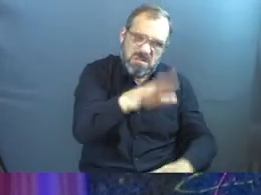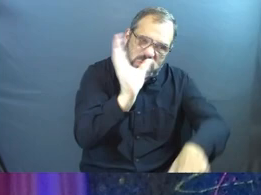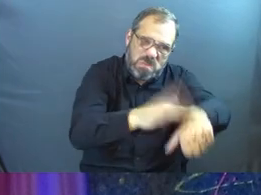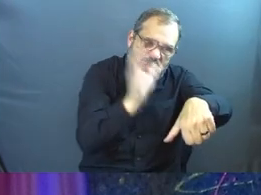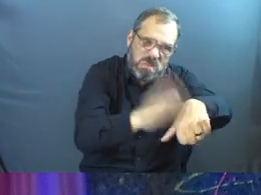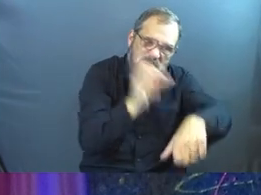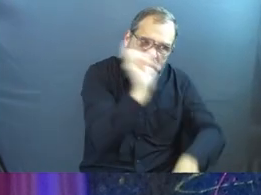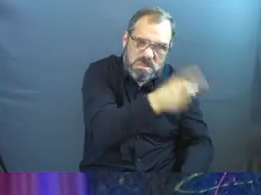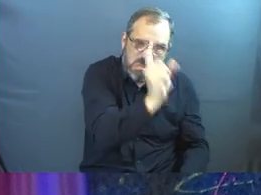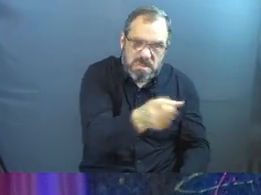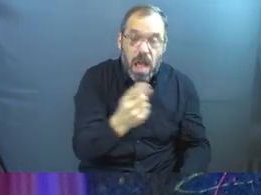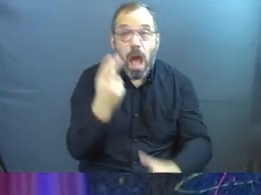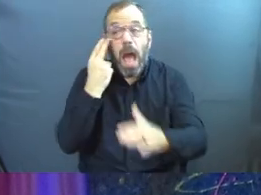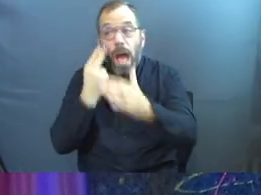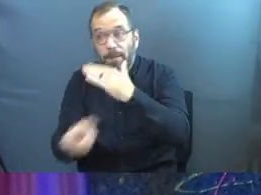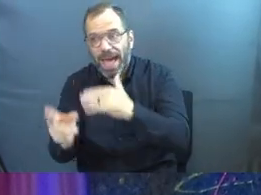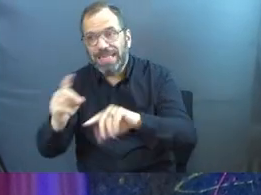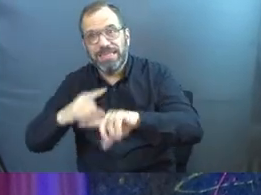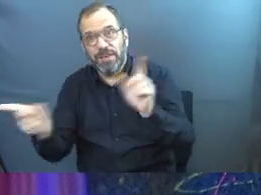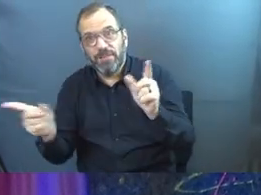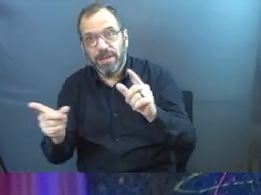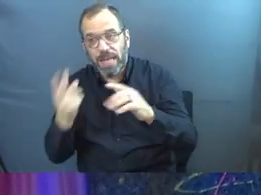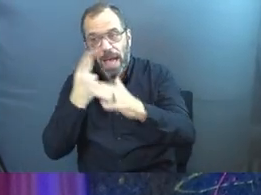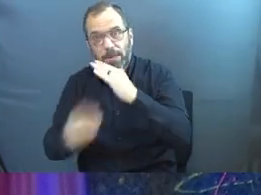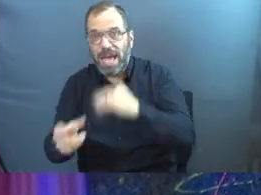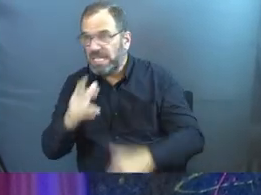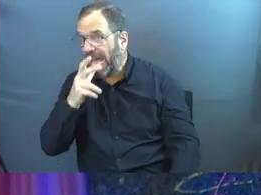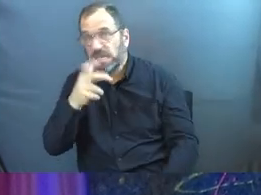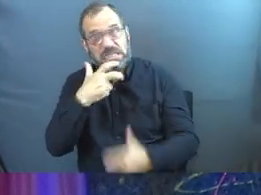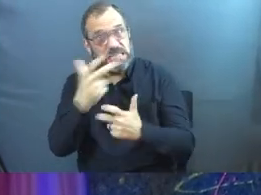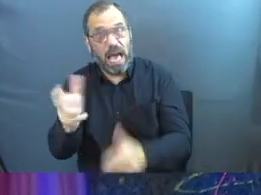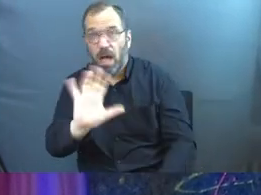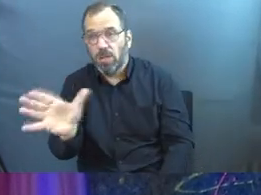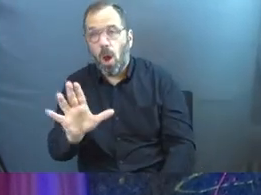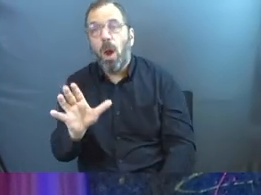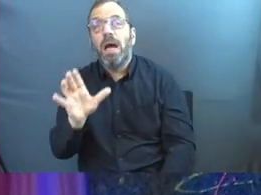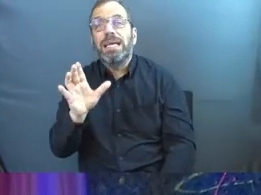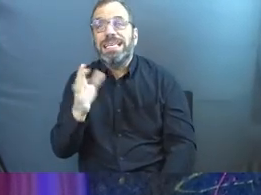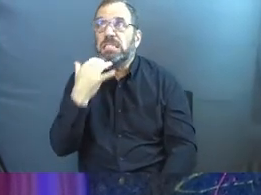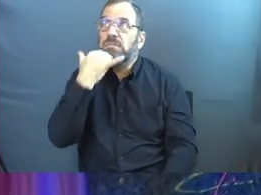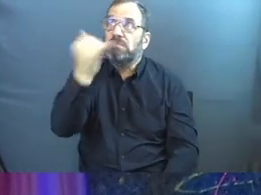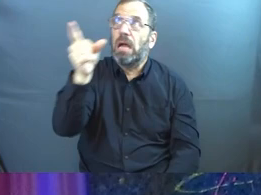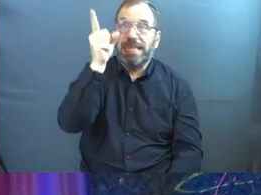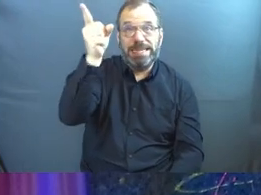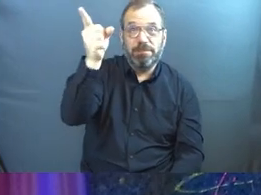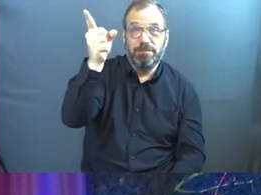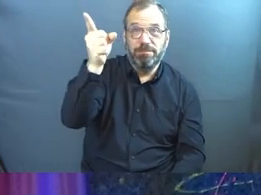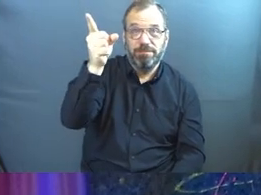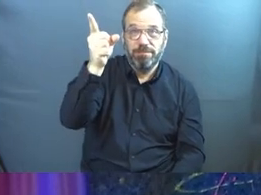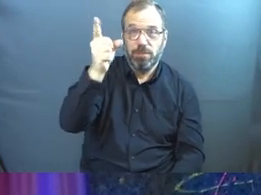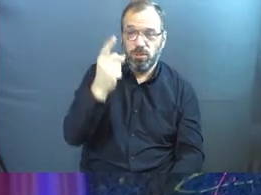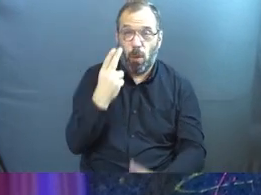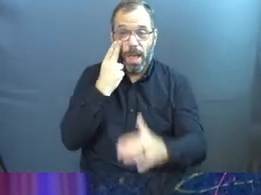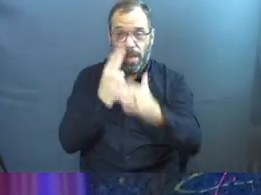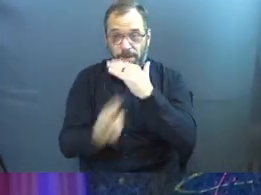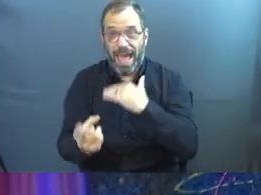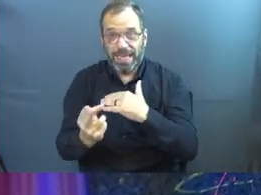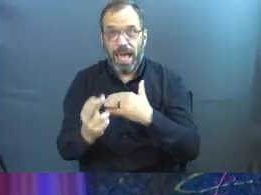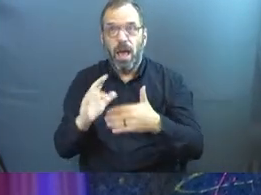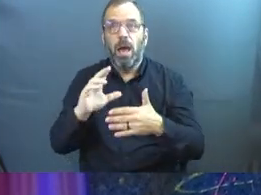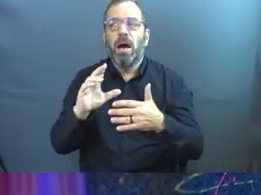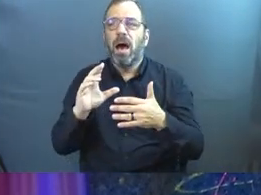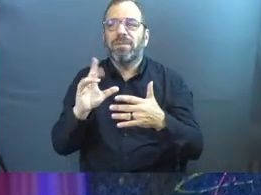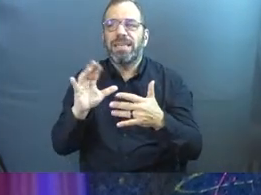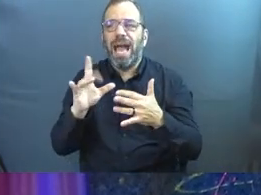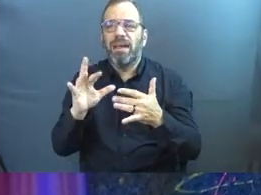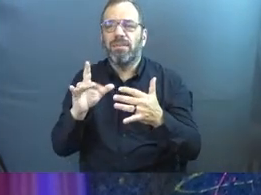up. Habakkuk's going to be different. He's not going to yell at the people. He's going to yell at God. So Habakkuk is going to be a